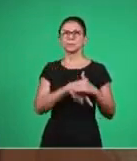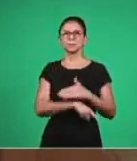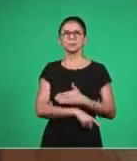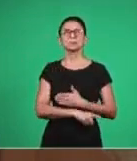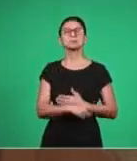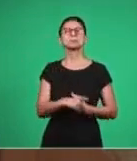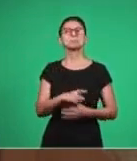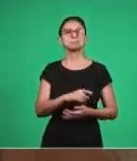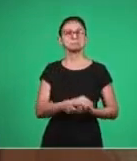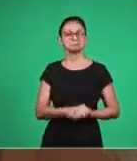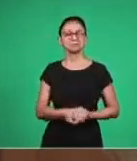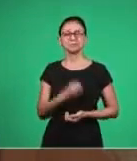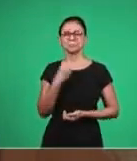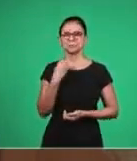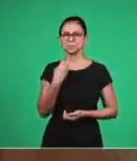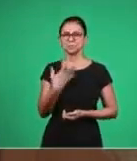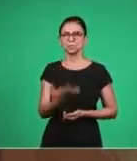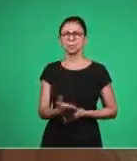It is an amazing